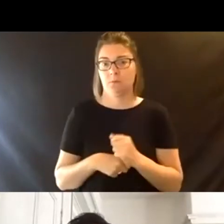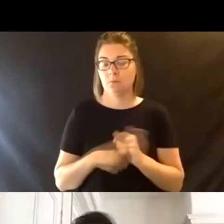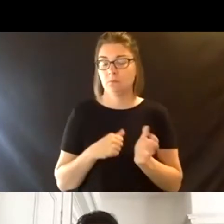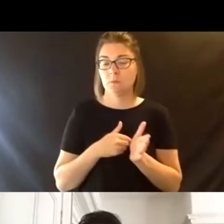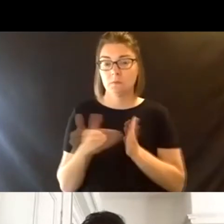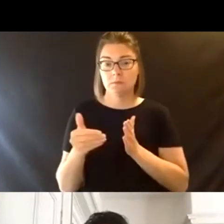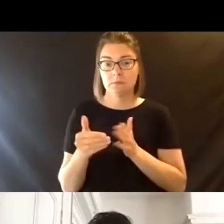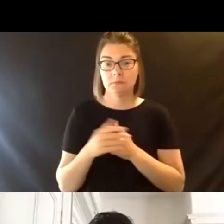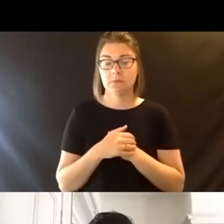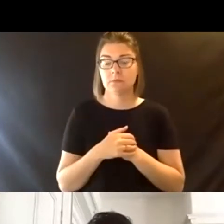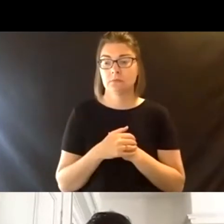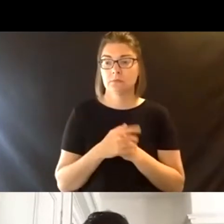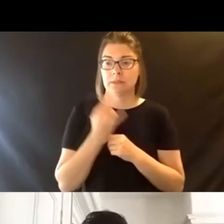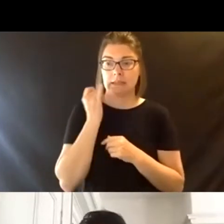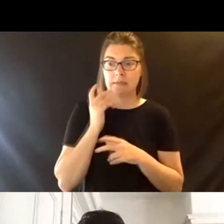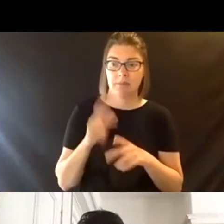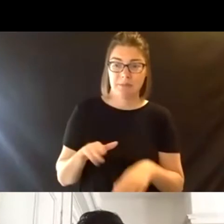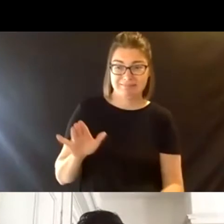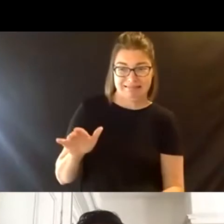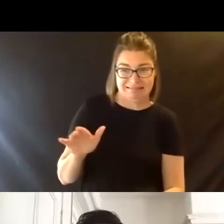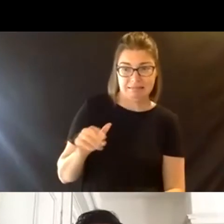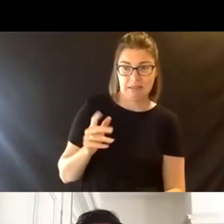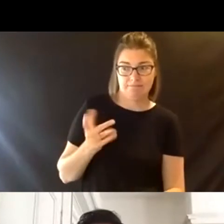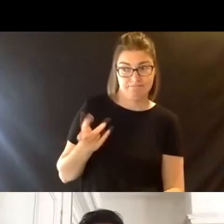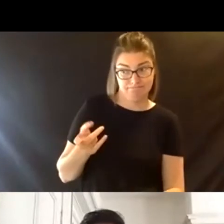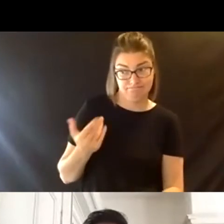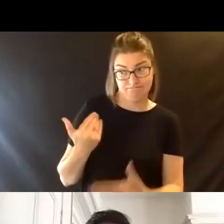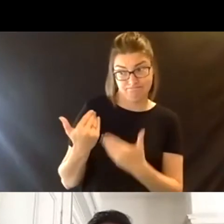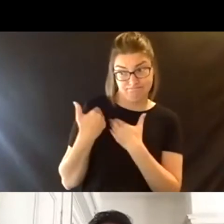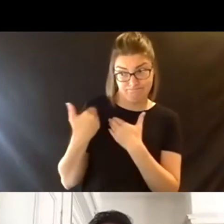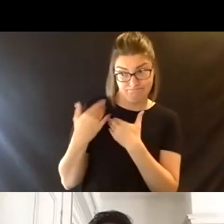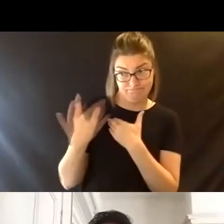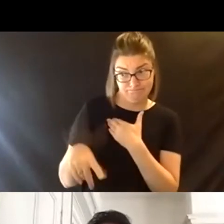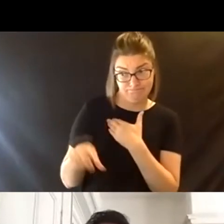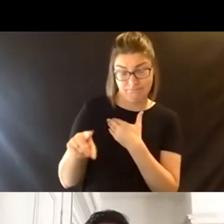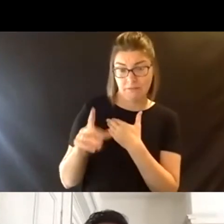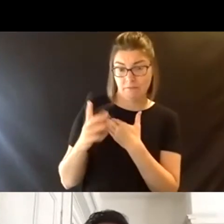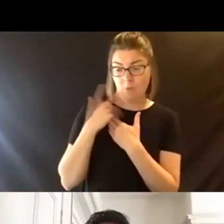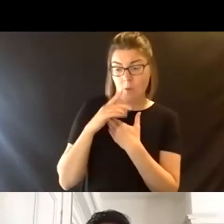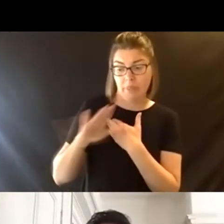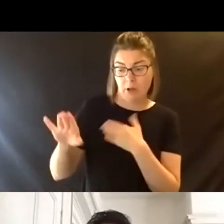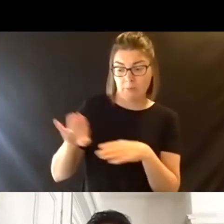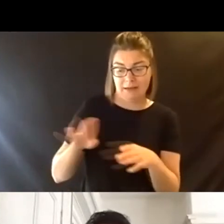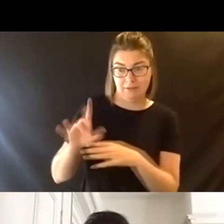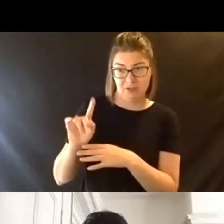call out people and hold them accountable for some of the toxic behaviors that they're